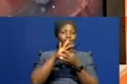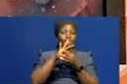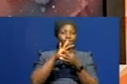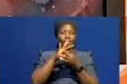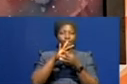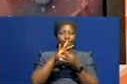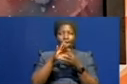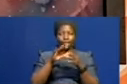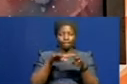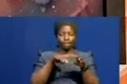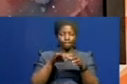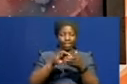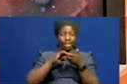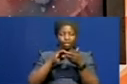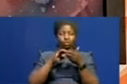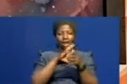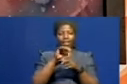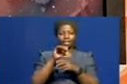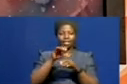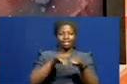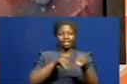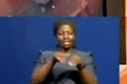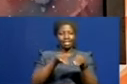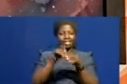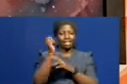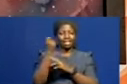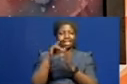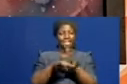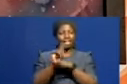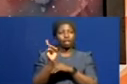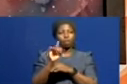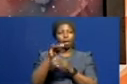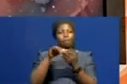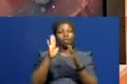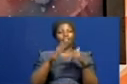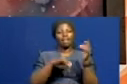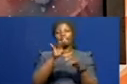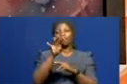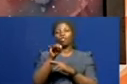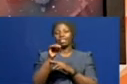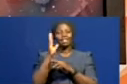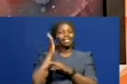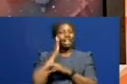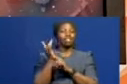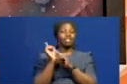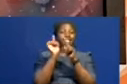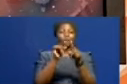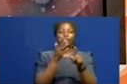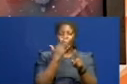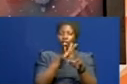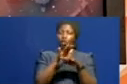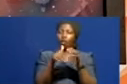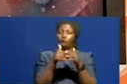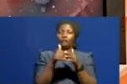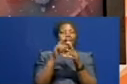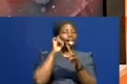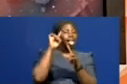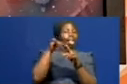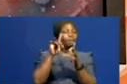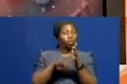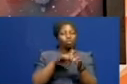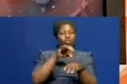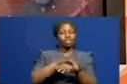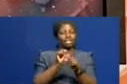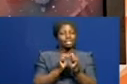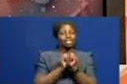in Nairobi. More than 40 deaf players turned up for the qualifiers as they all battled for the 16 available slots